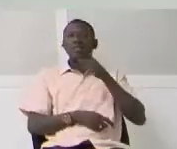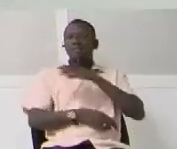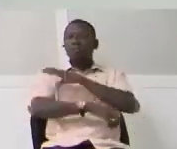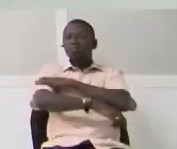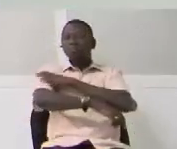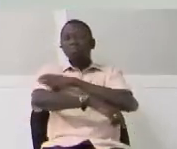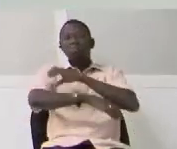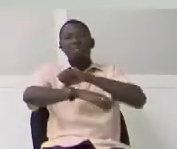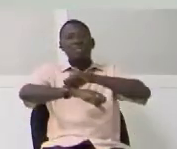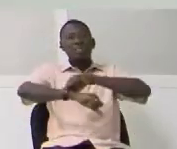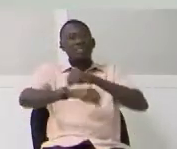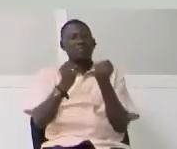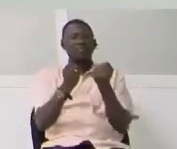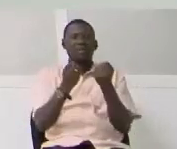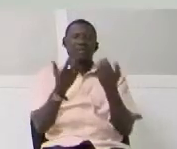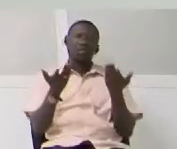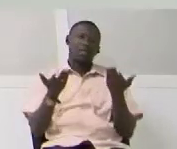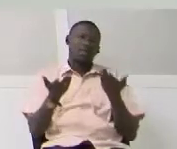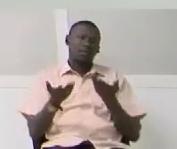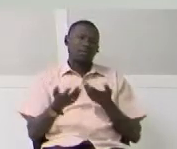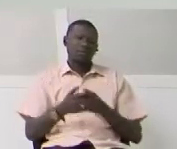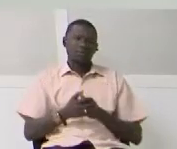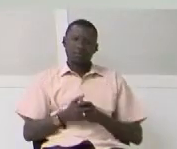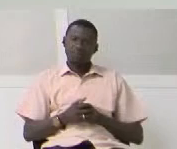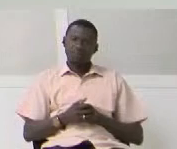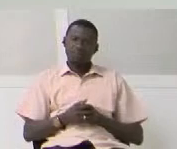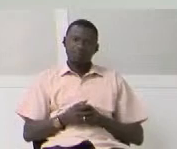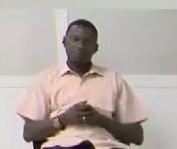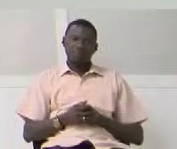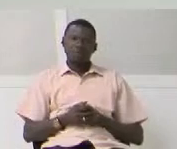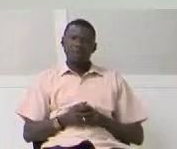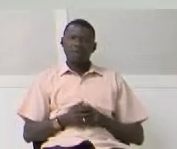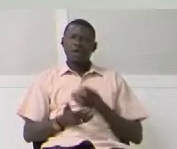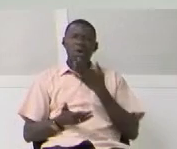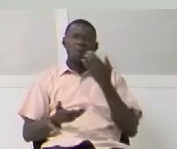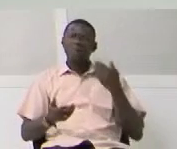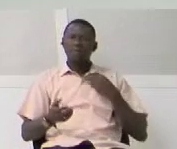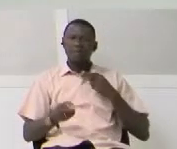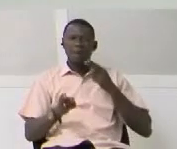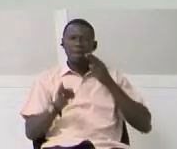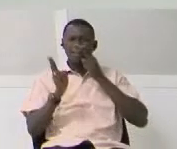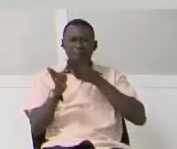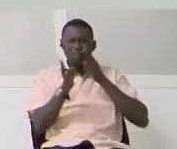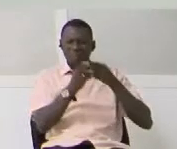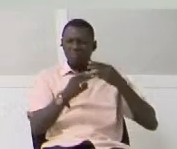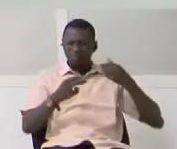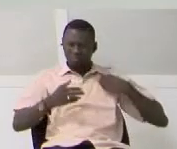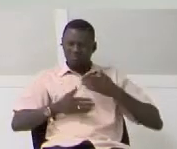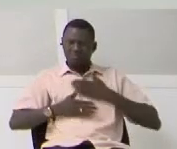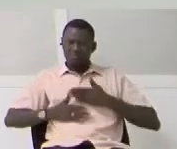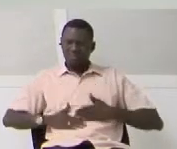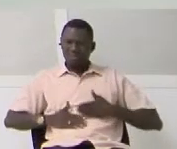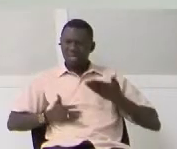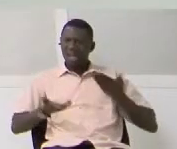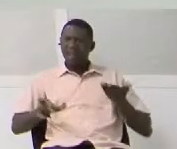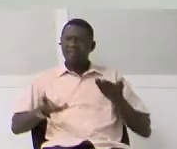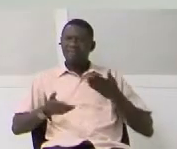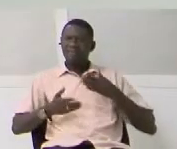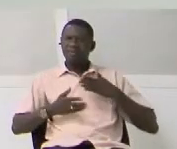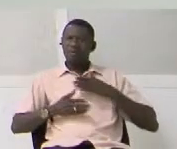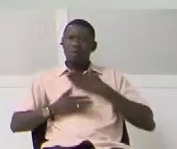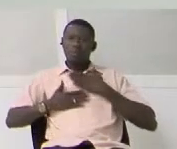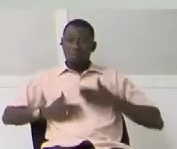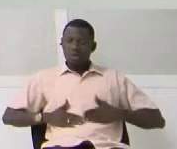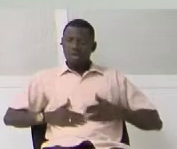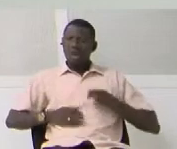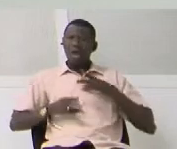how many blood wounds did he sustain on drama remember for like 3 like hold sorry for that nyaata bali